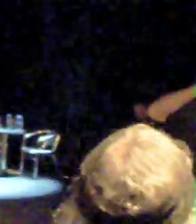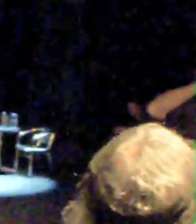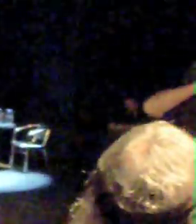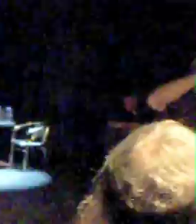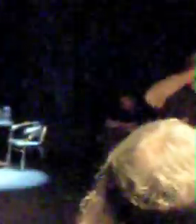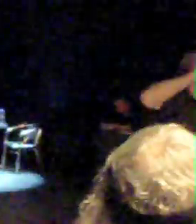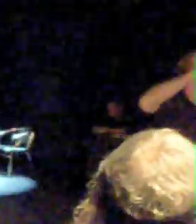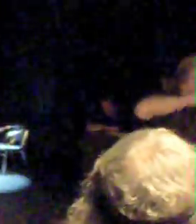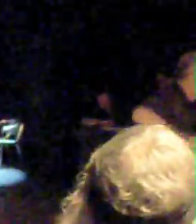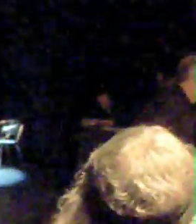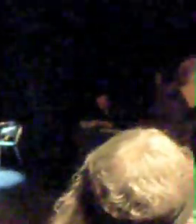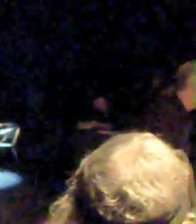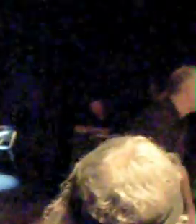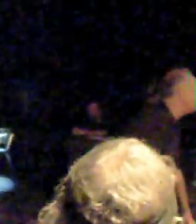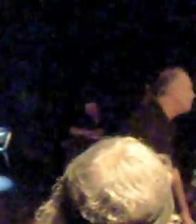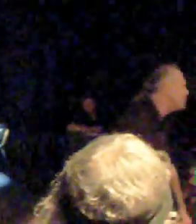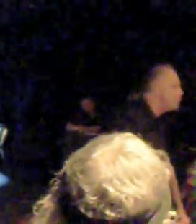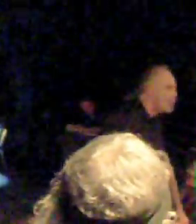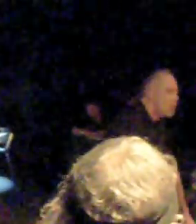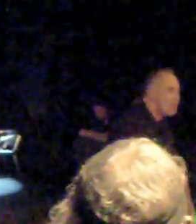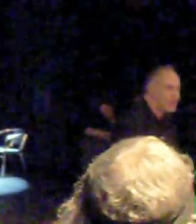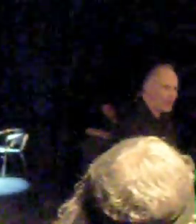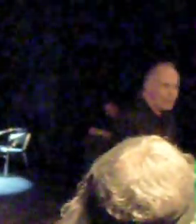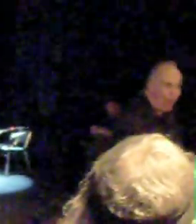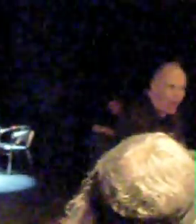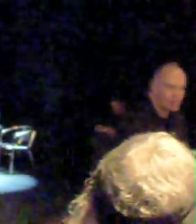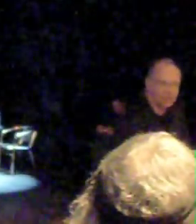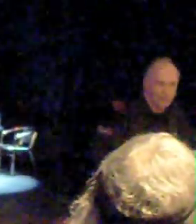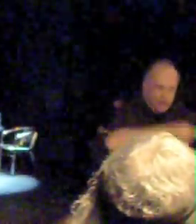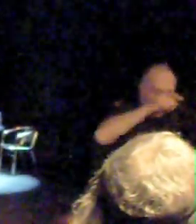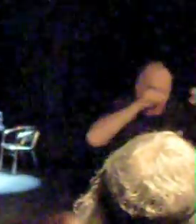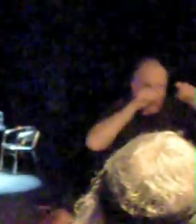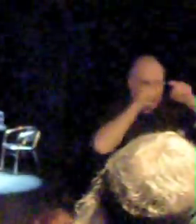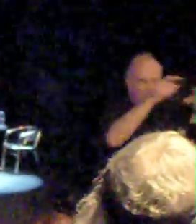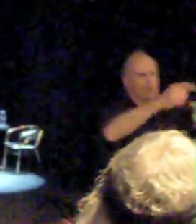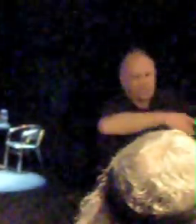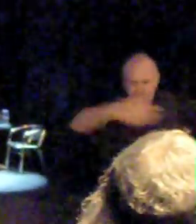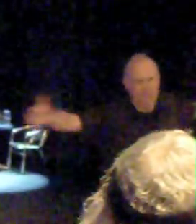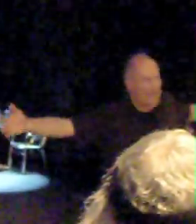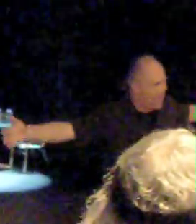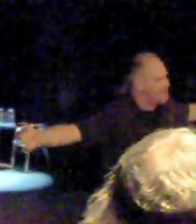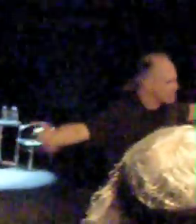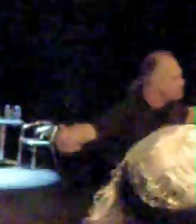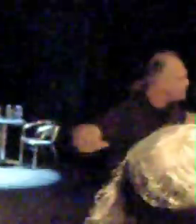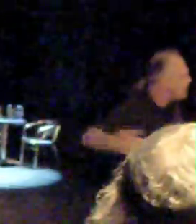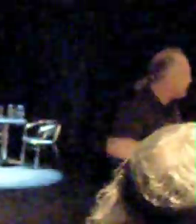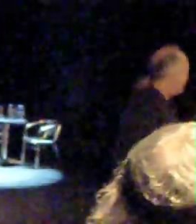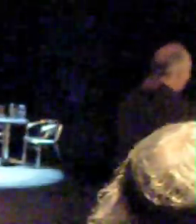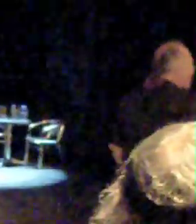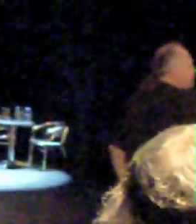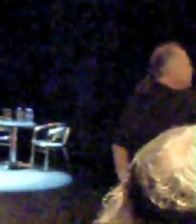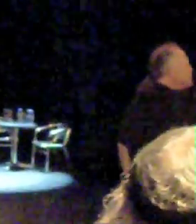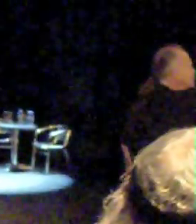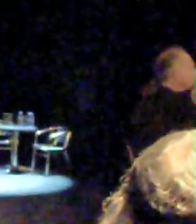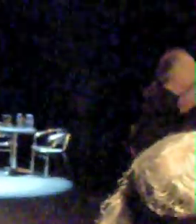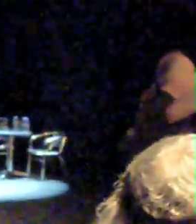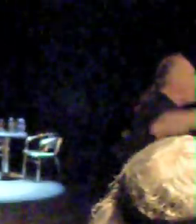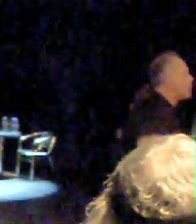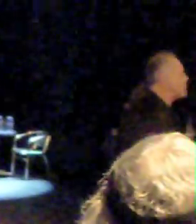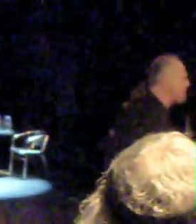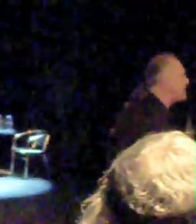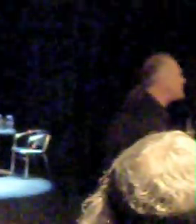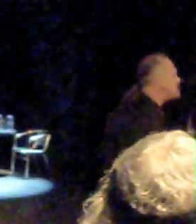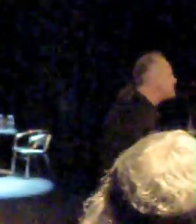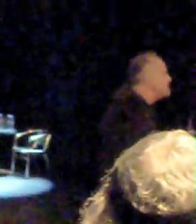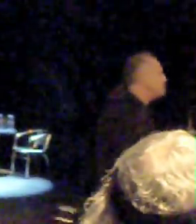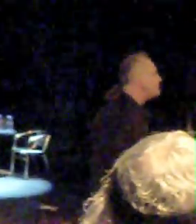how high is this mountain? With a compulsion to know where you stand in relationship to